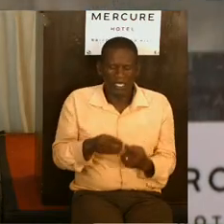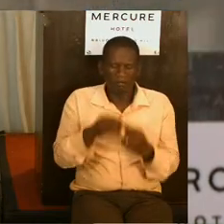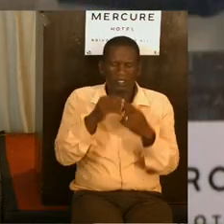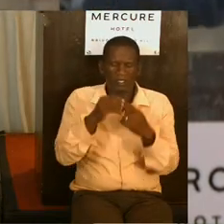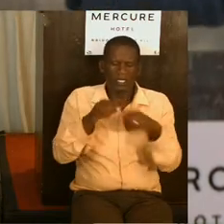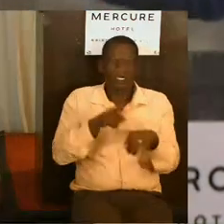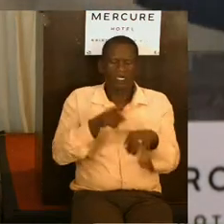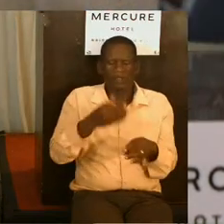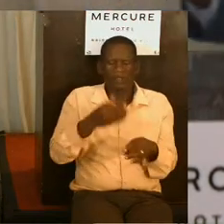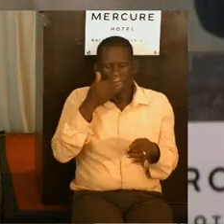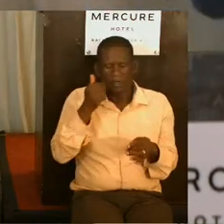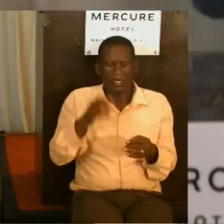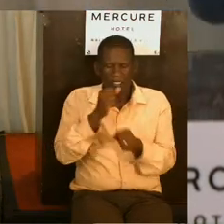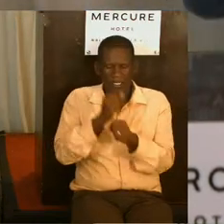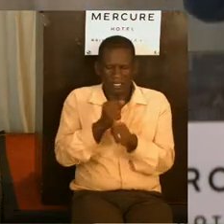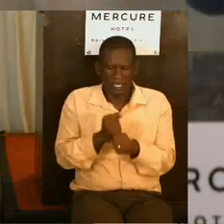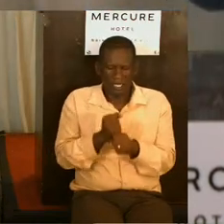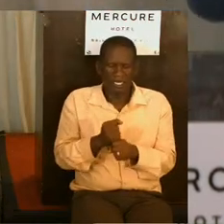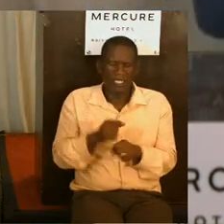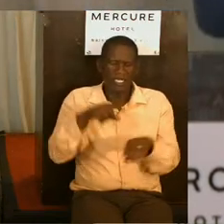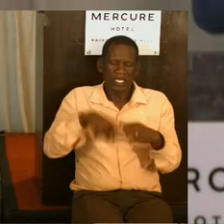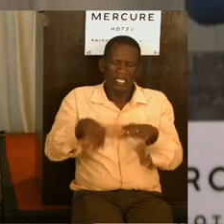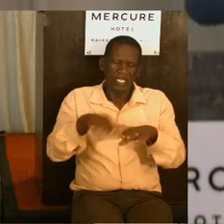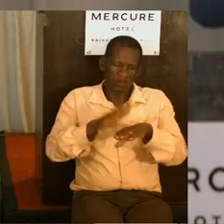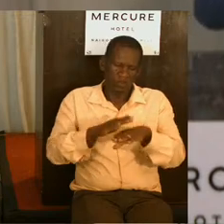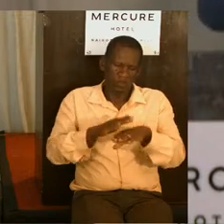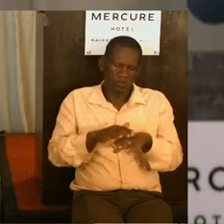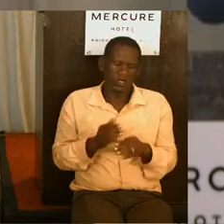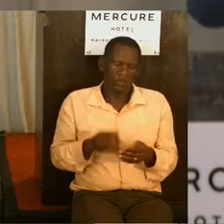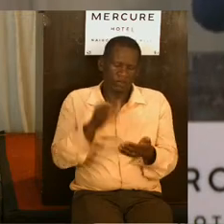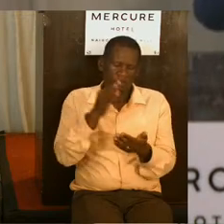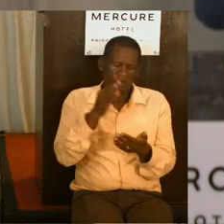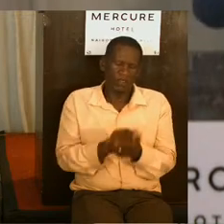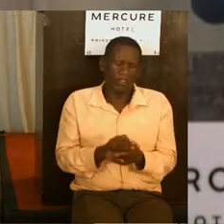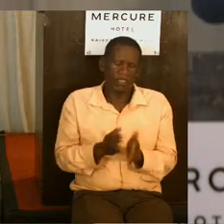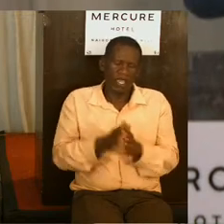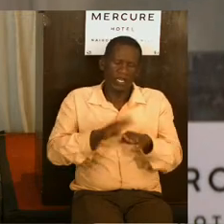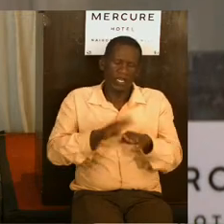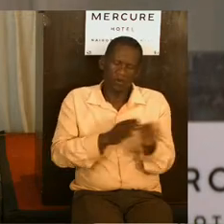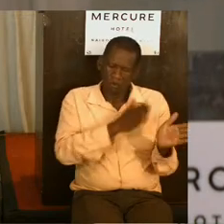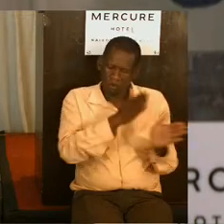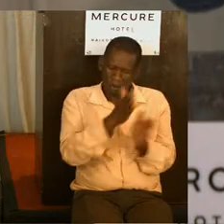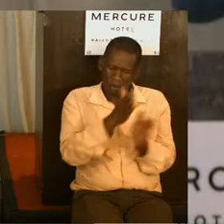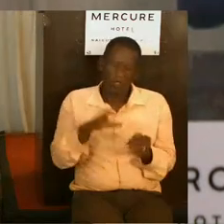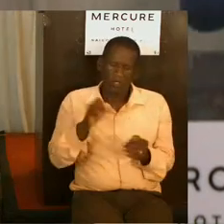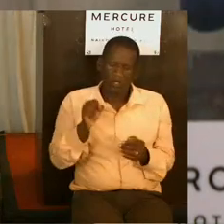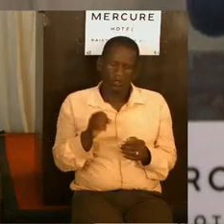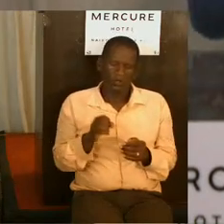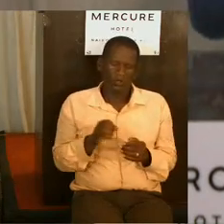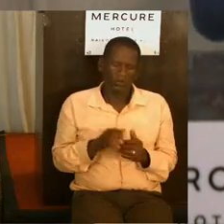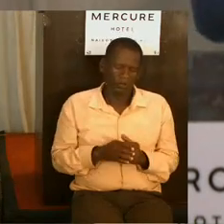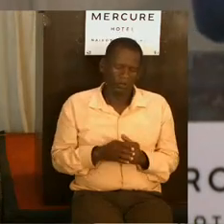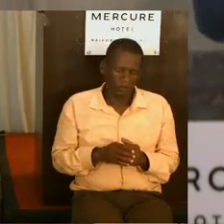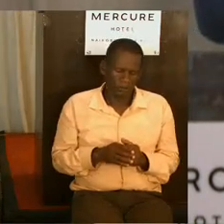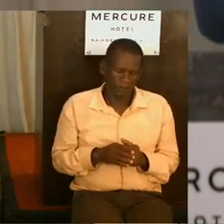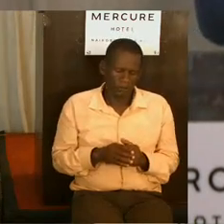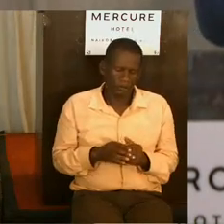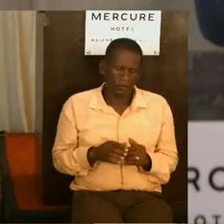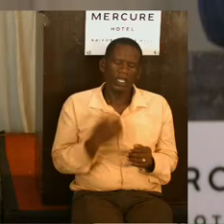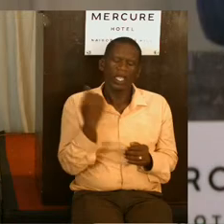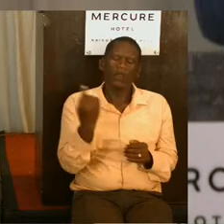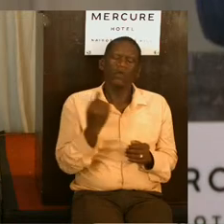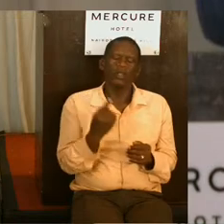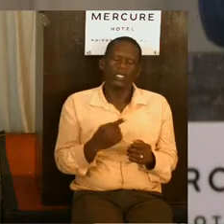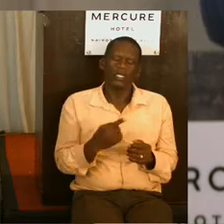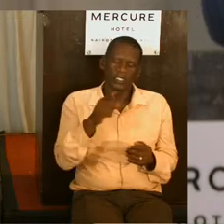when that betterment is done in good good faith and in good order so um I'll just